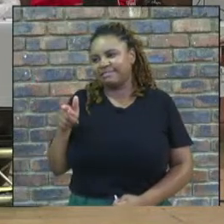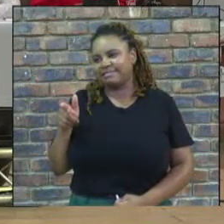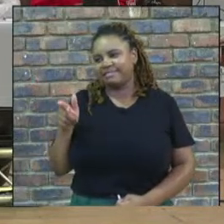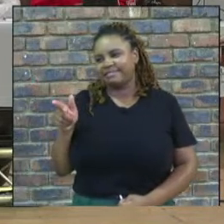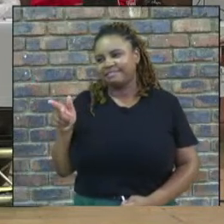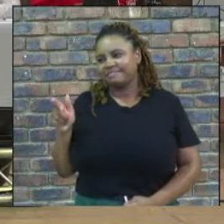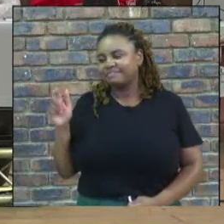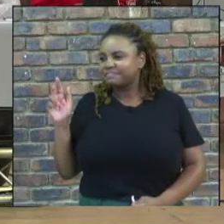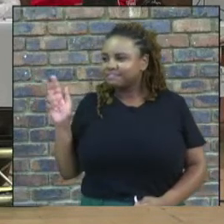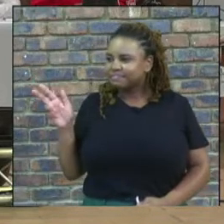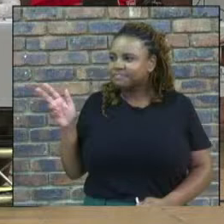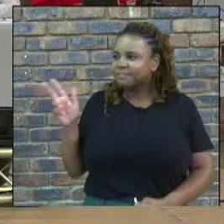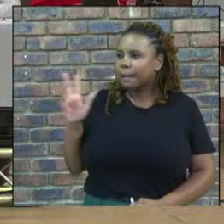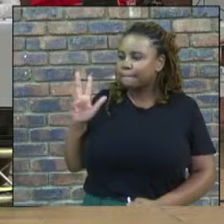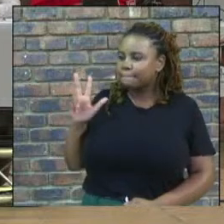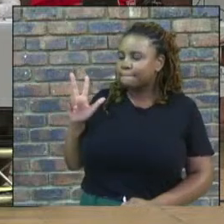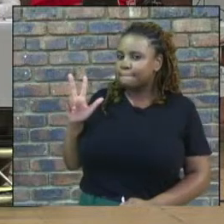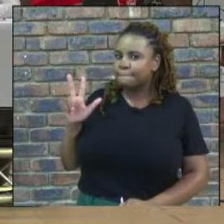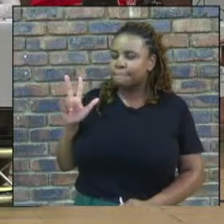8,